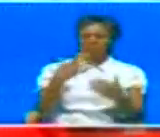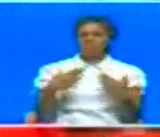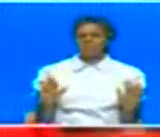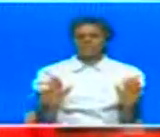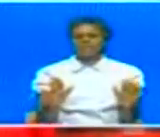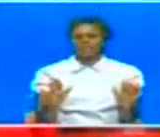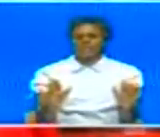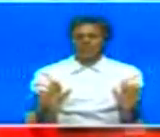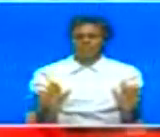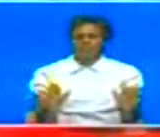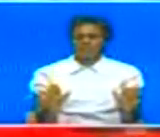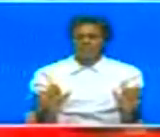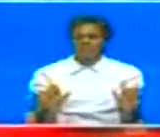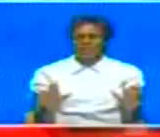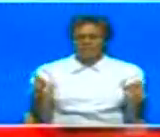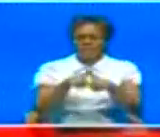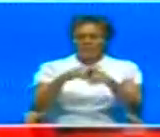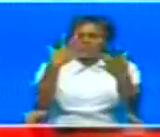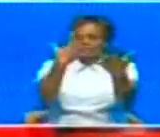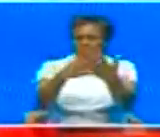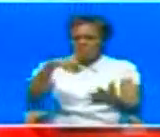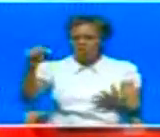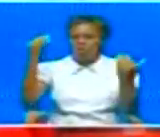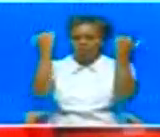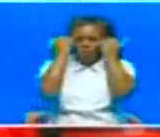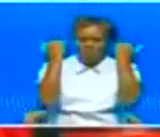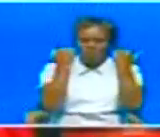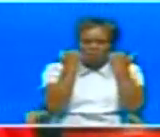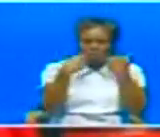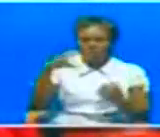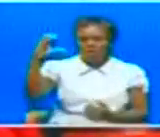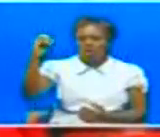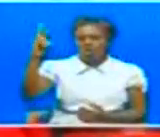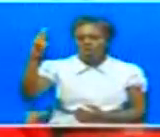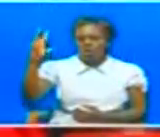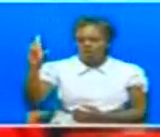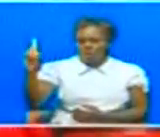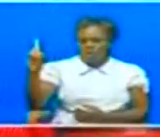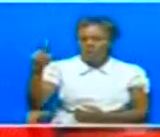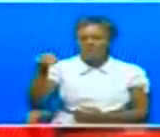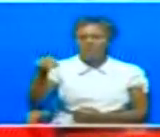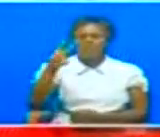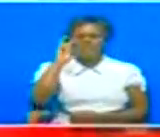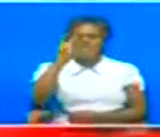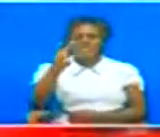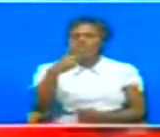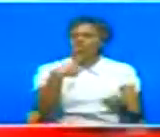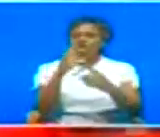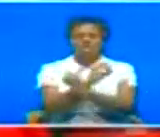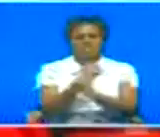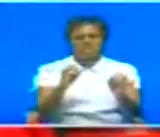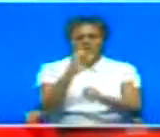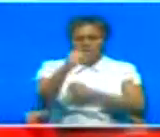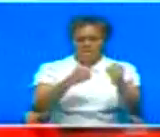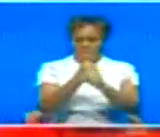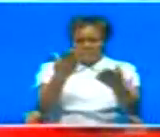seen peaceful protesters arrested and taken to court. And the ridiculous amount of bail, they haven't said anything. This year alone,